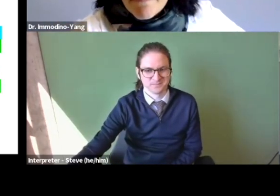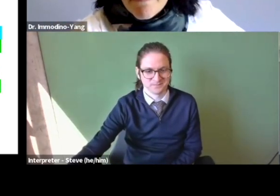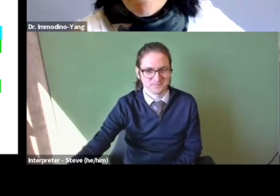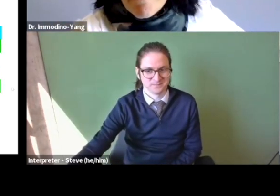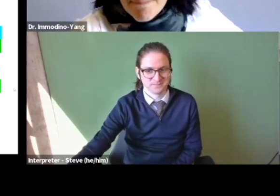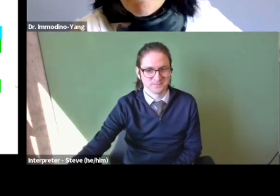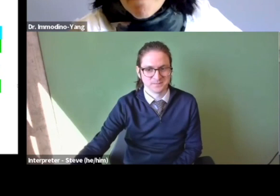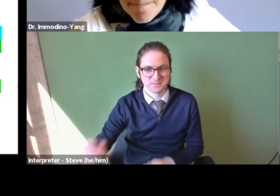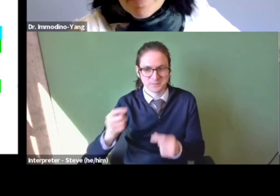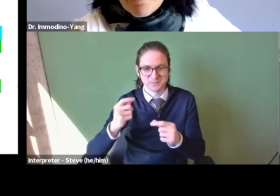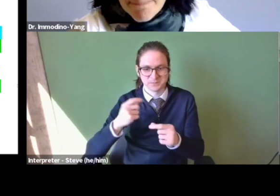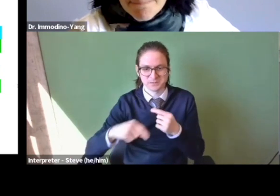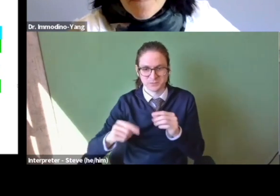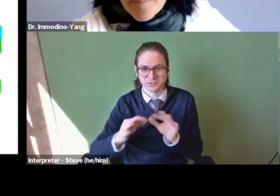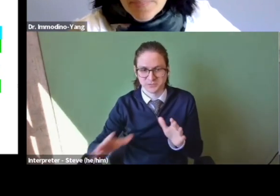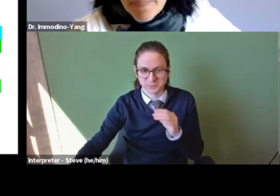We'll go ahead and switch at this point too.